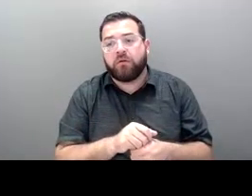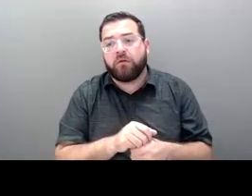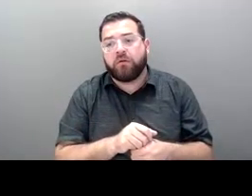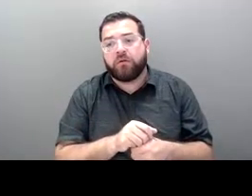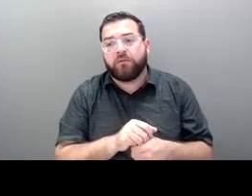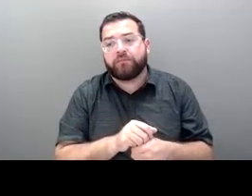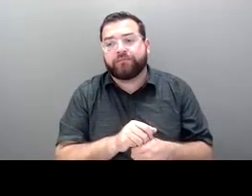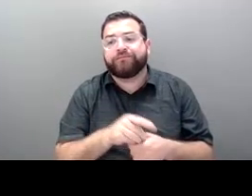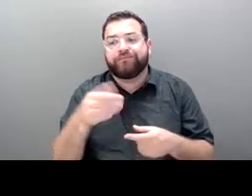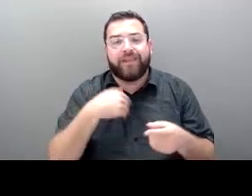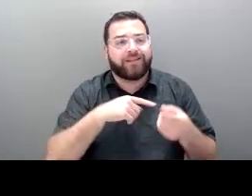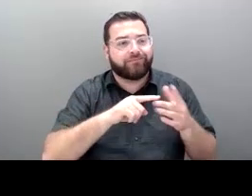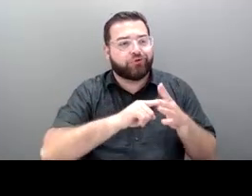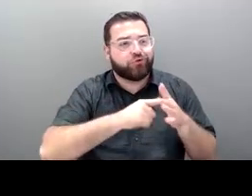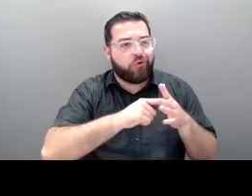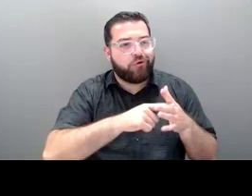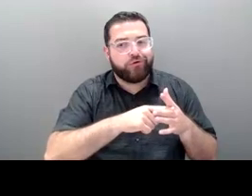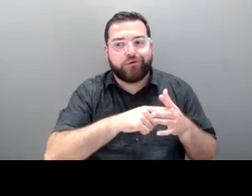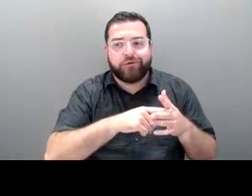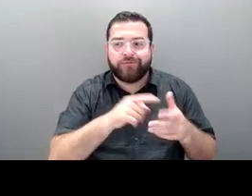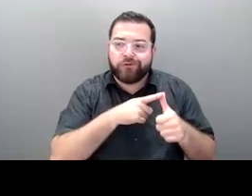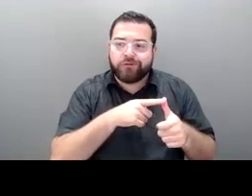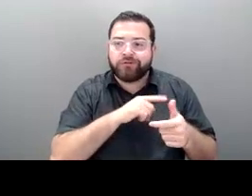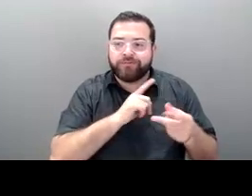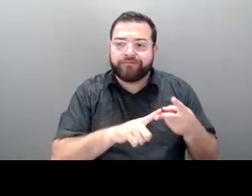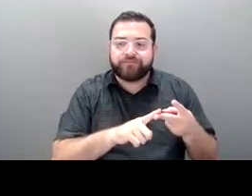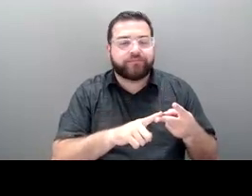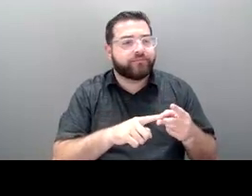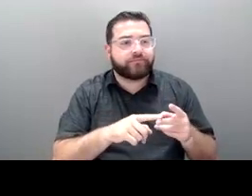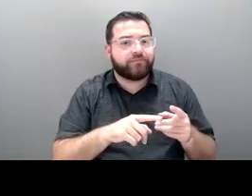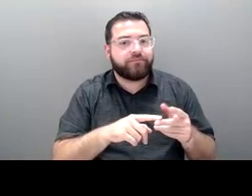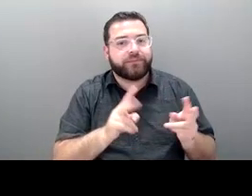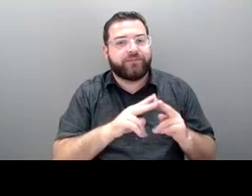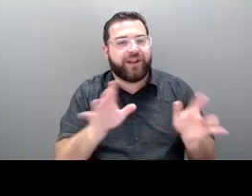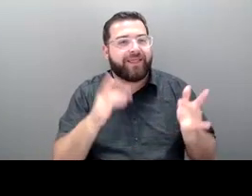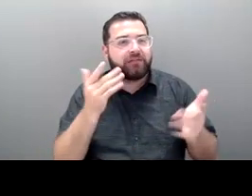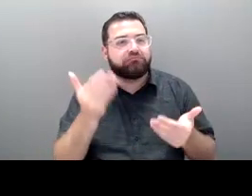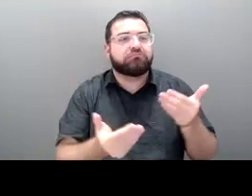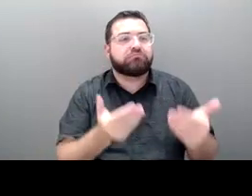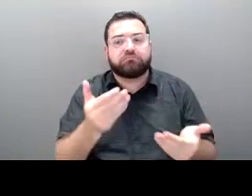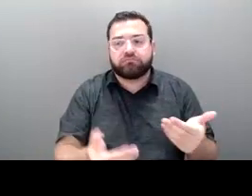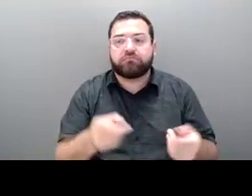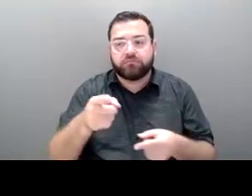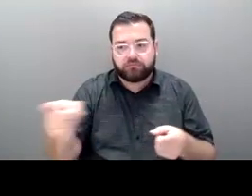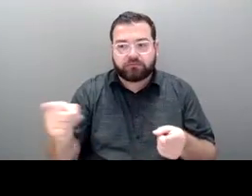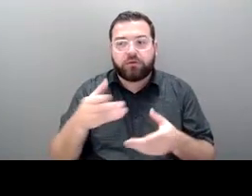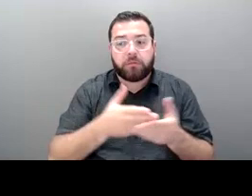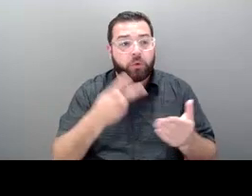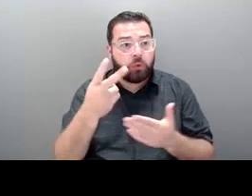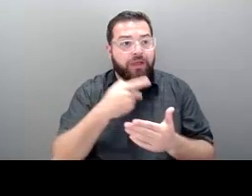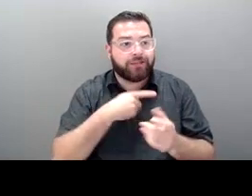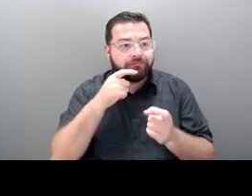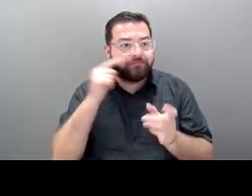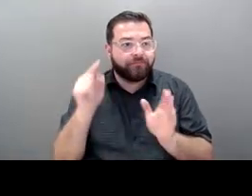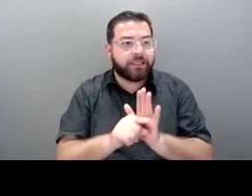this like starter section. It's very gentle. This tutorial about LLM, this one I assigned to my students. It was the only thing